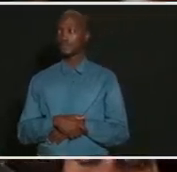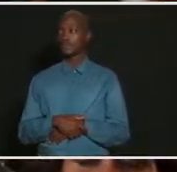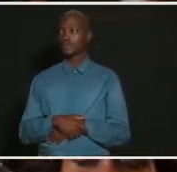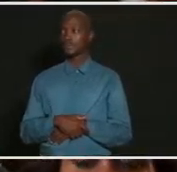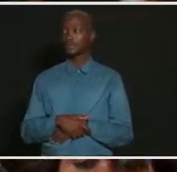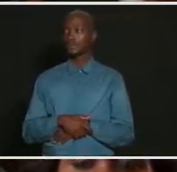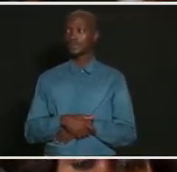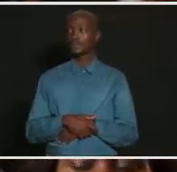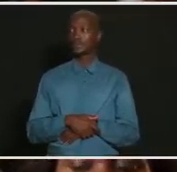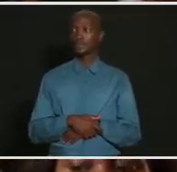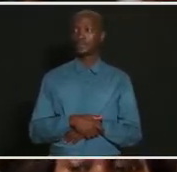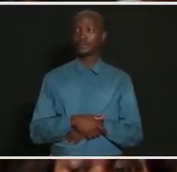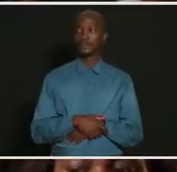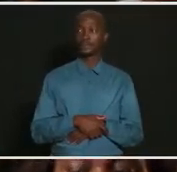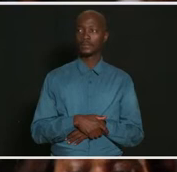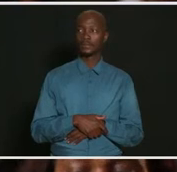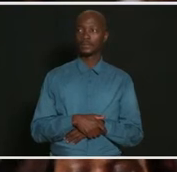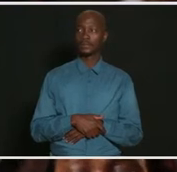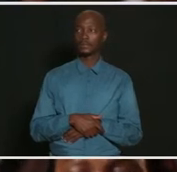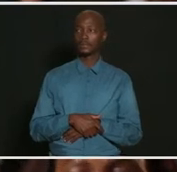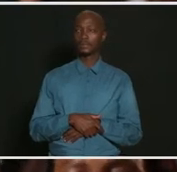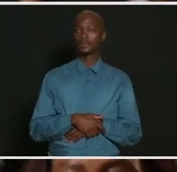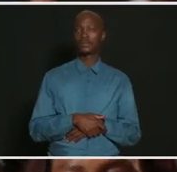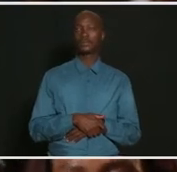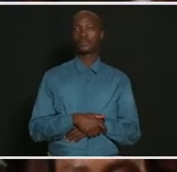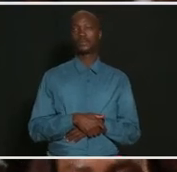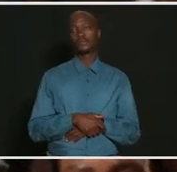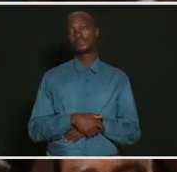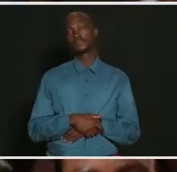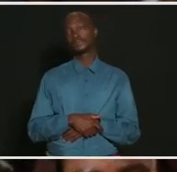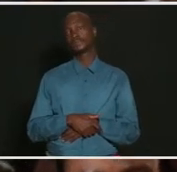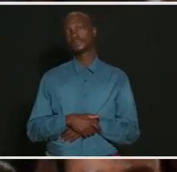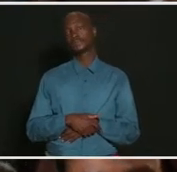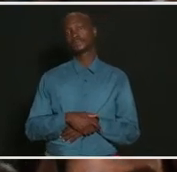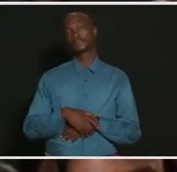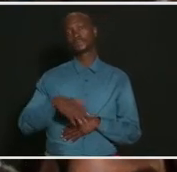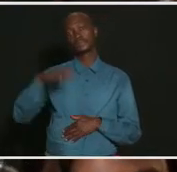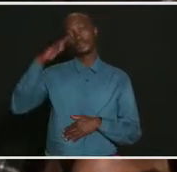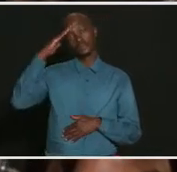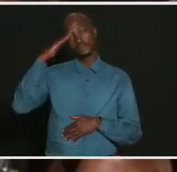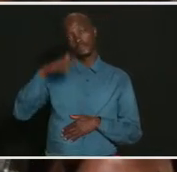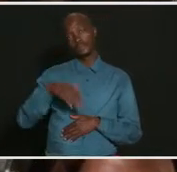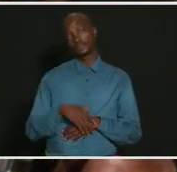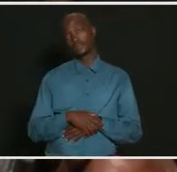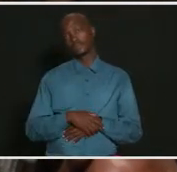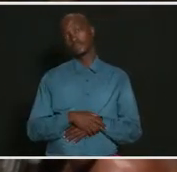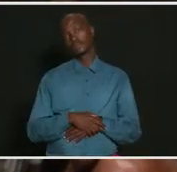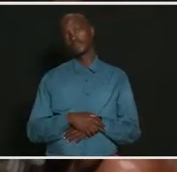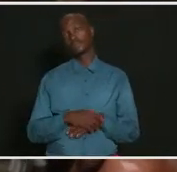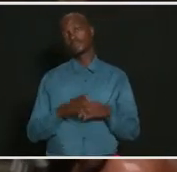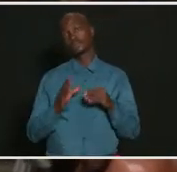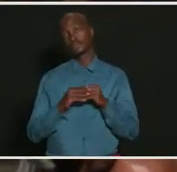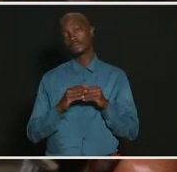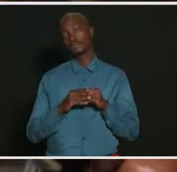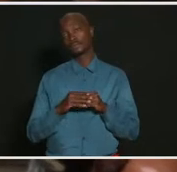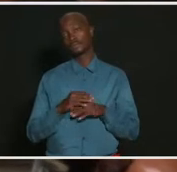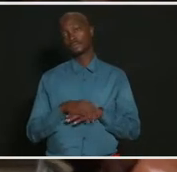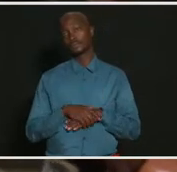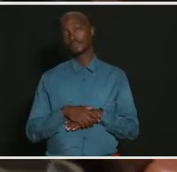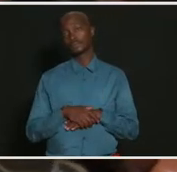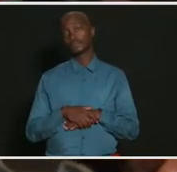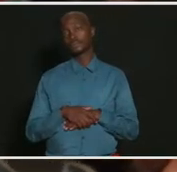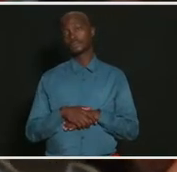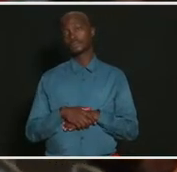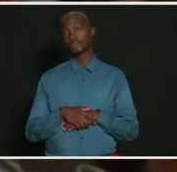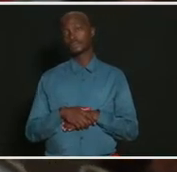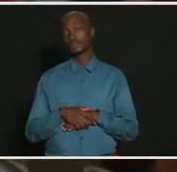uh good good afternoon uh greetings for the honorable members seated in front of